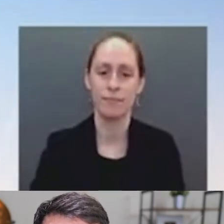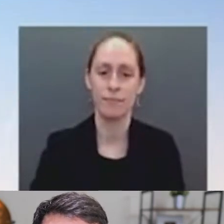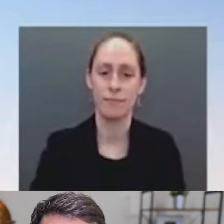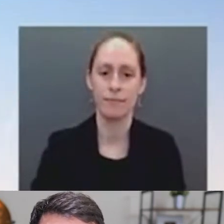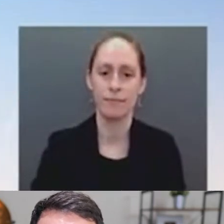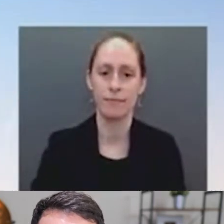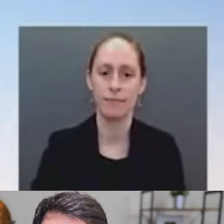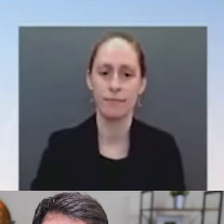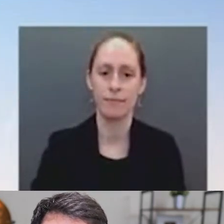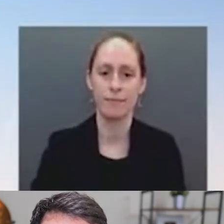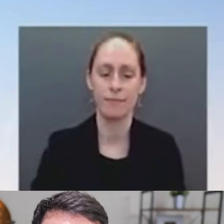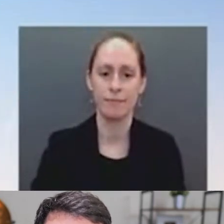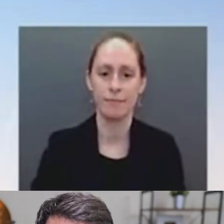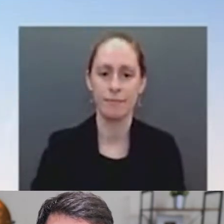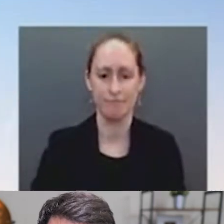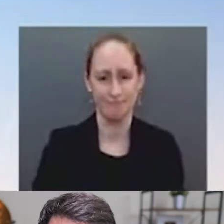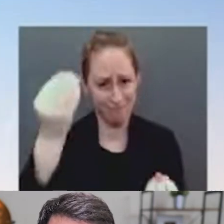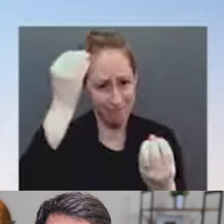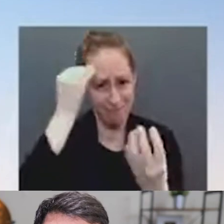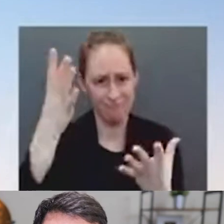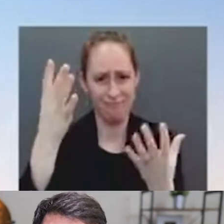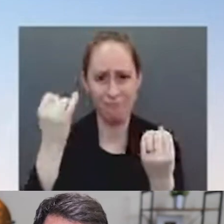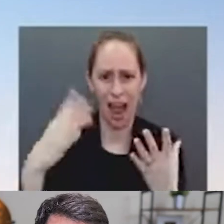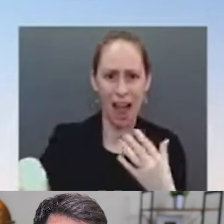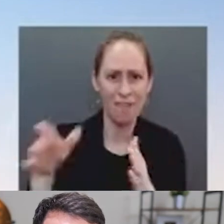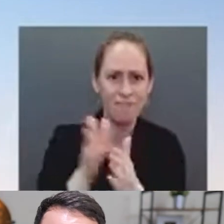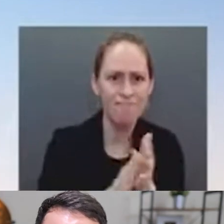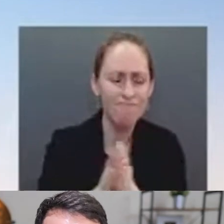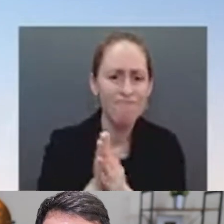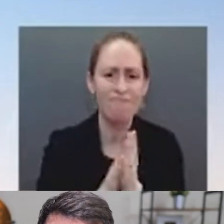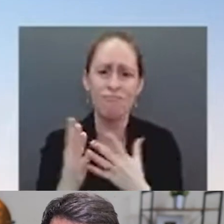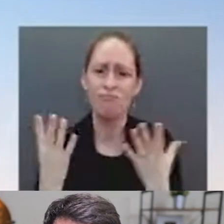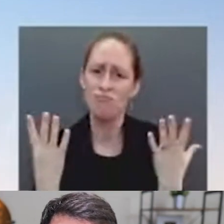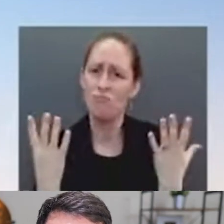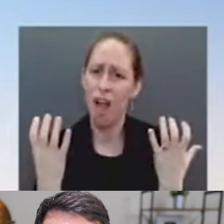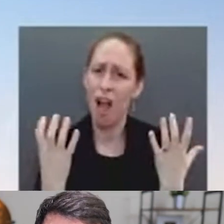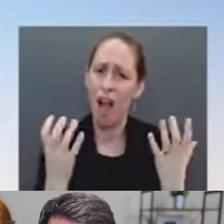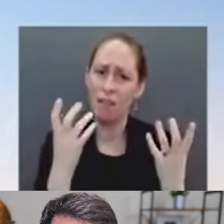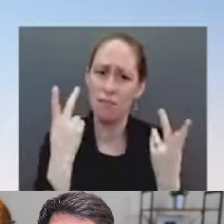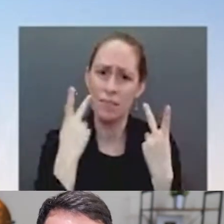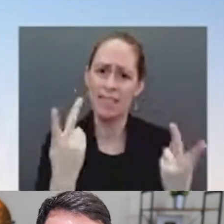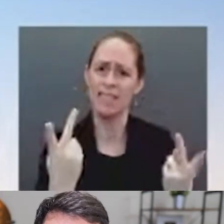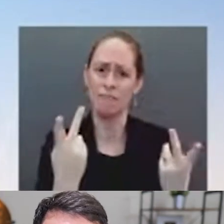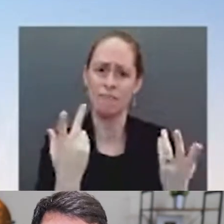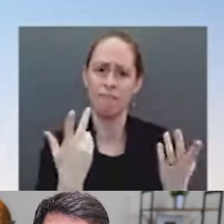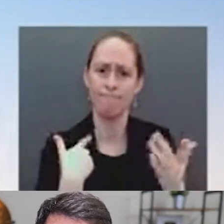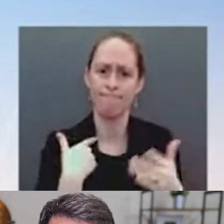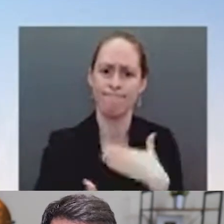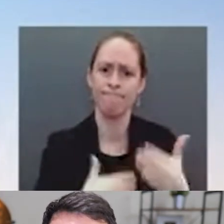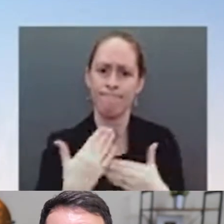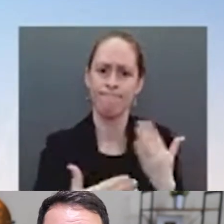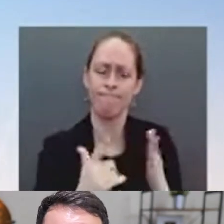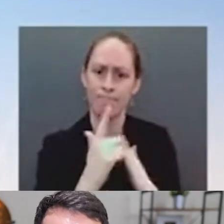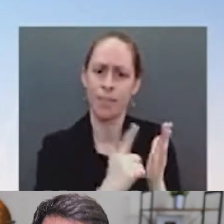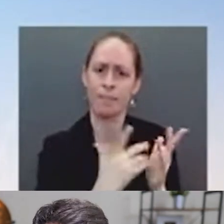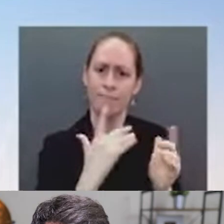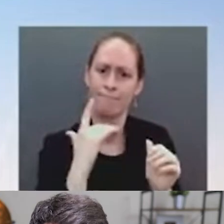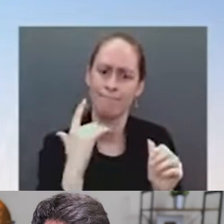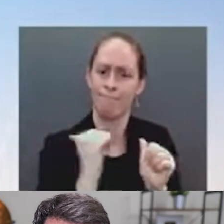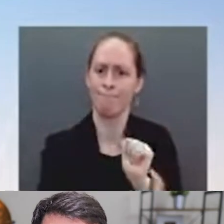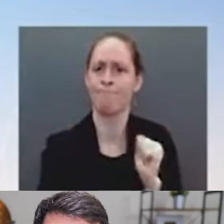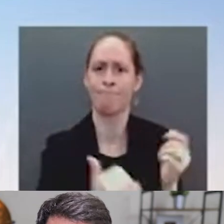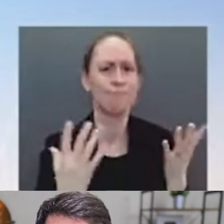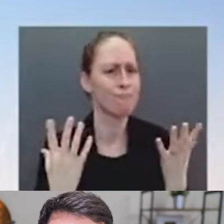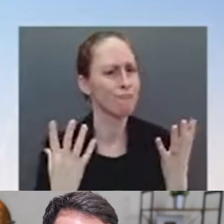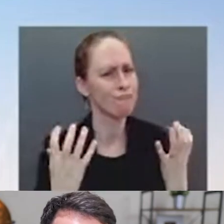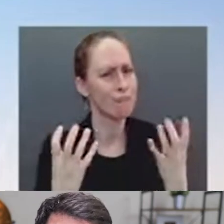making progress. They believe they're going to get things done. Now, we're hearing that all of this additional stimulus and spending, all these things are taking place aside